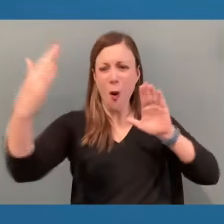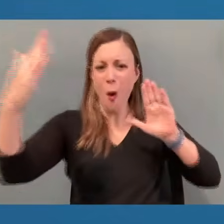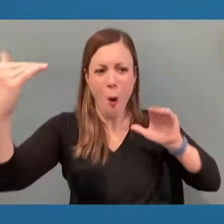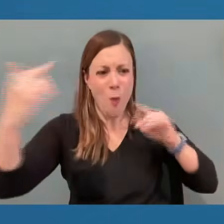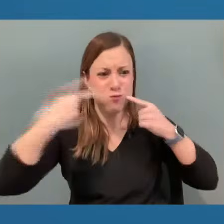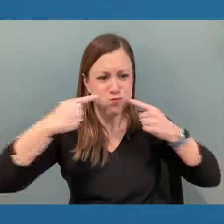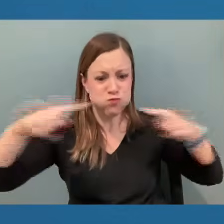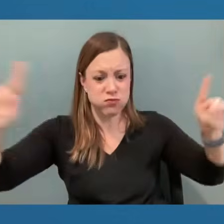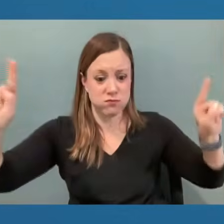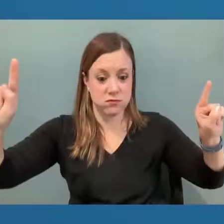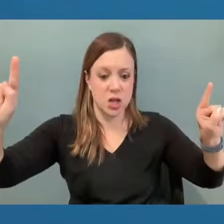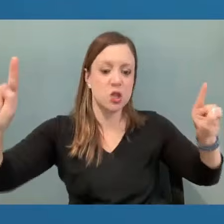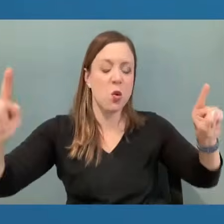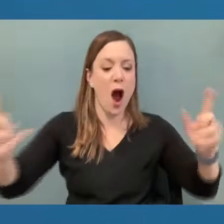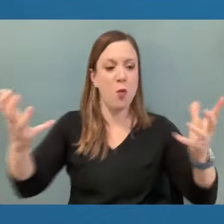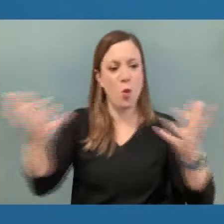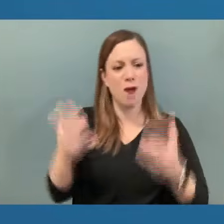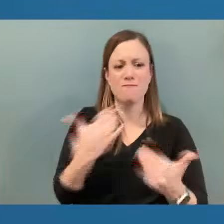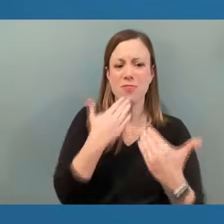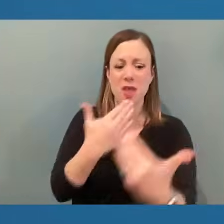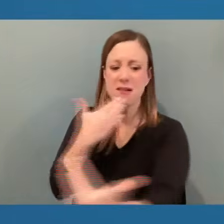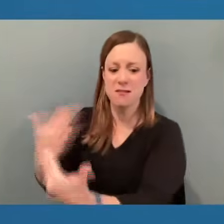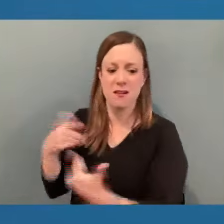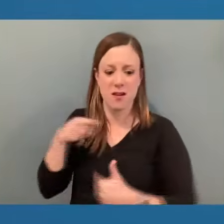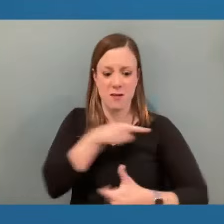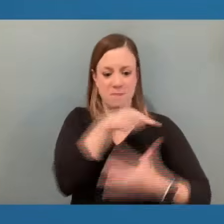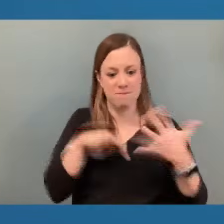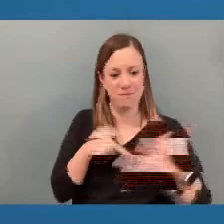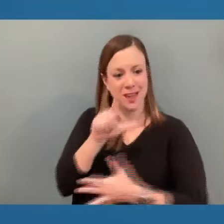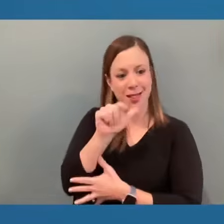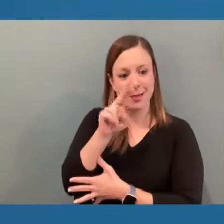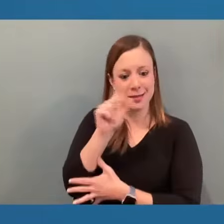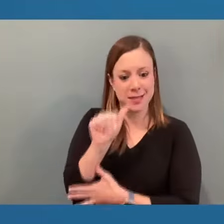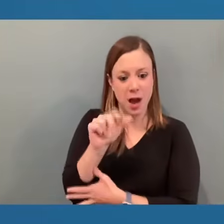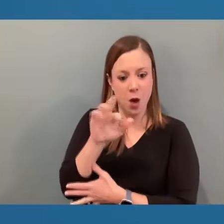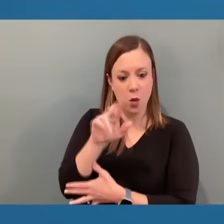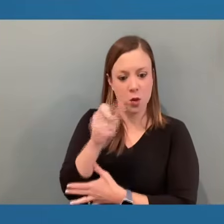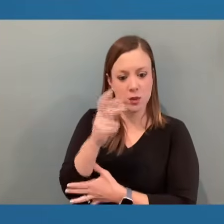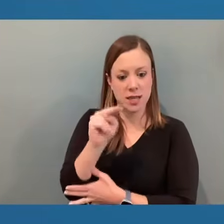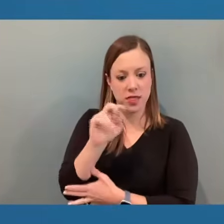Linda Rosenthal, Amanda Septimo, Al Taylor,